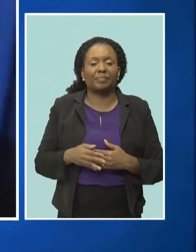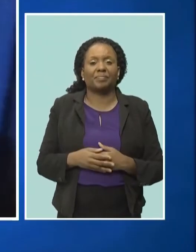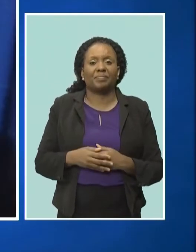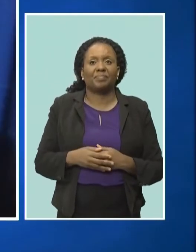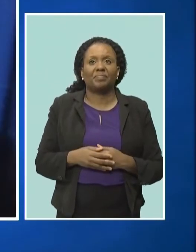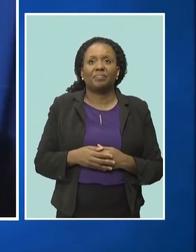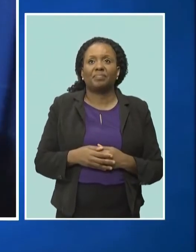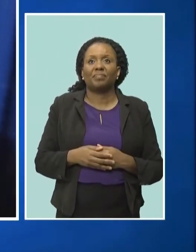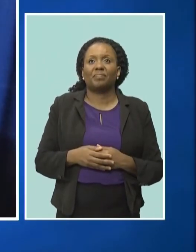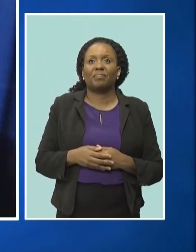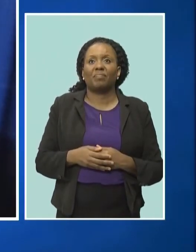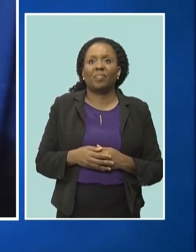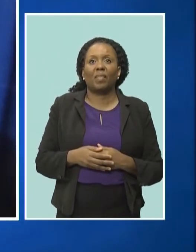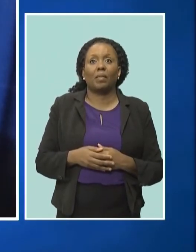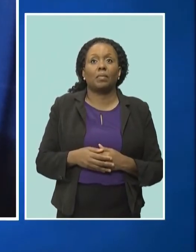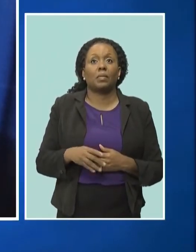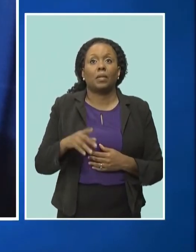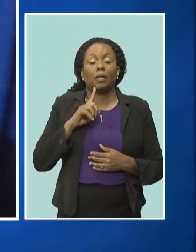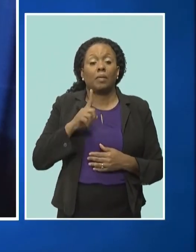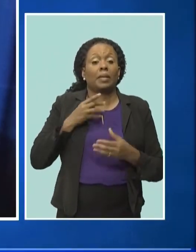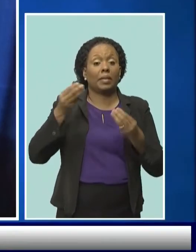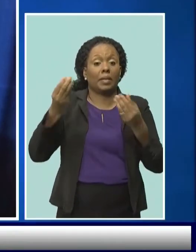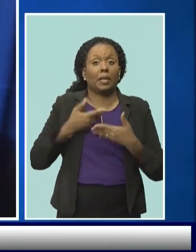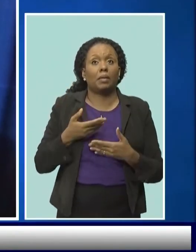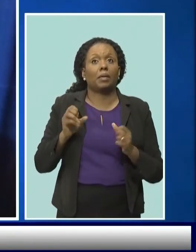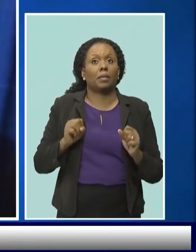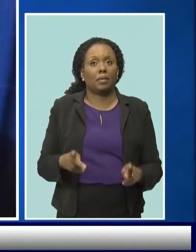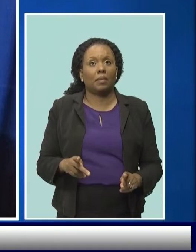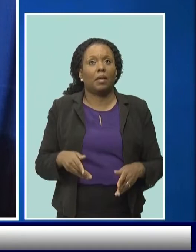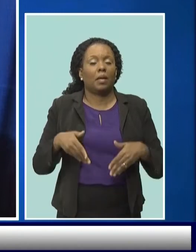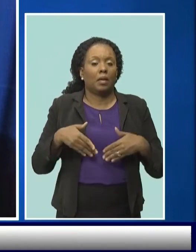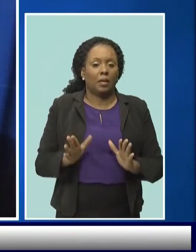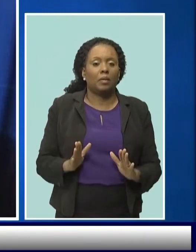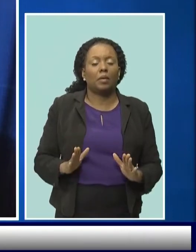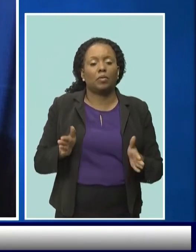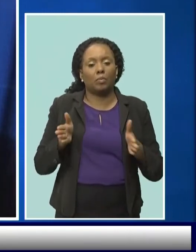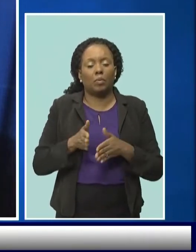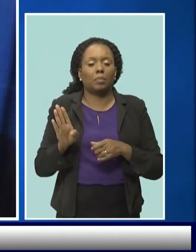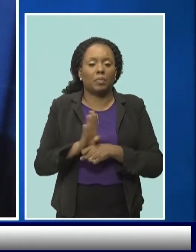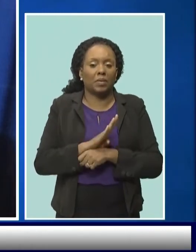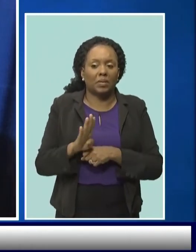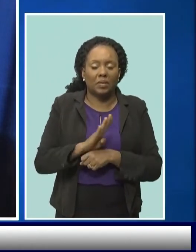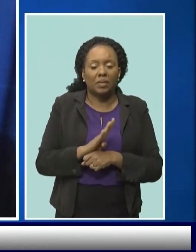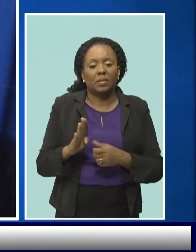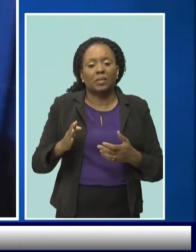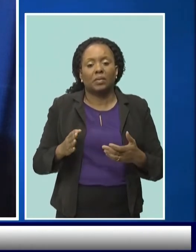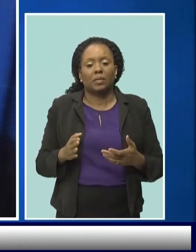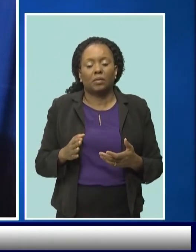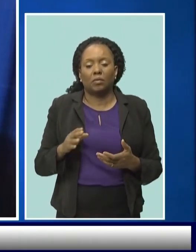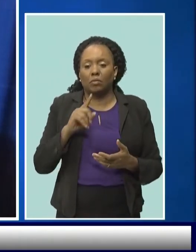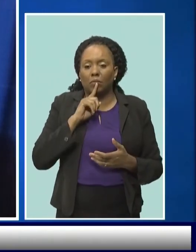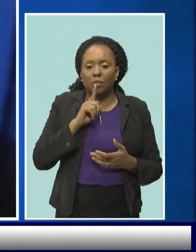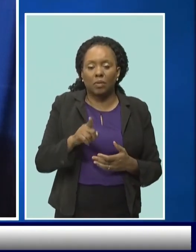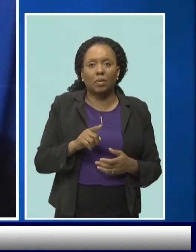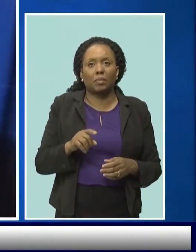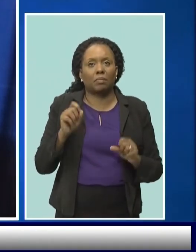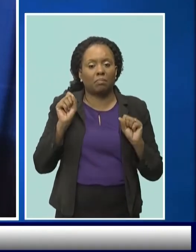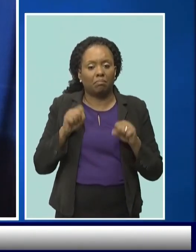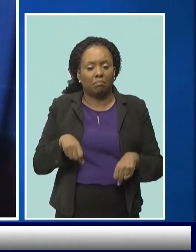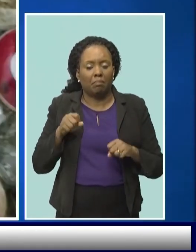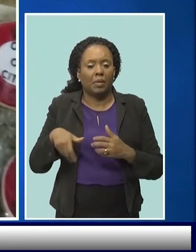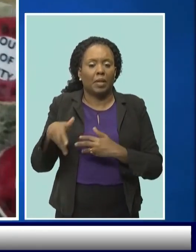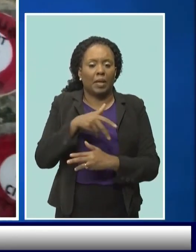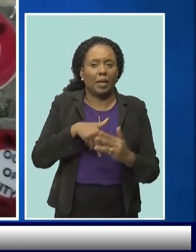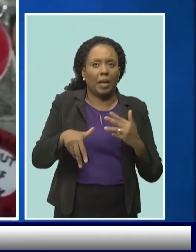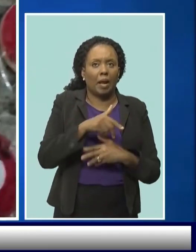this opportunity really allows small entrepreneurs to get out there and allows persons to actually be able to interact with the